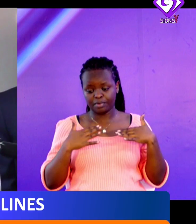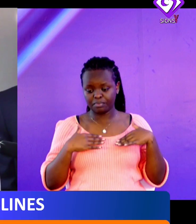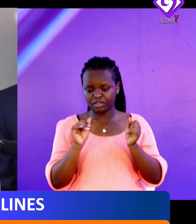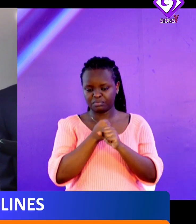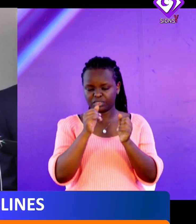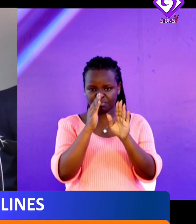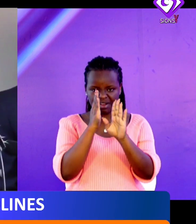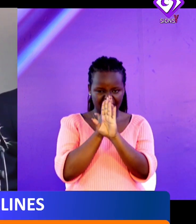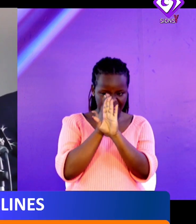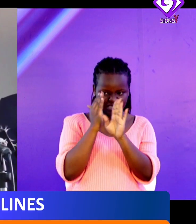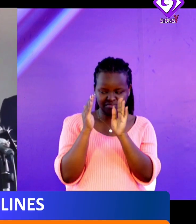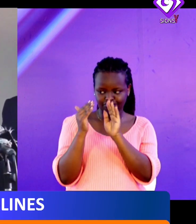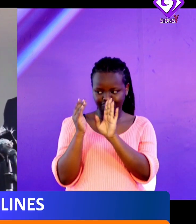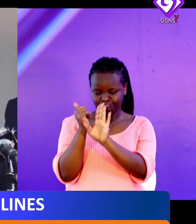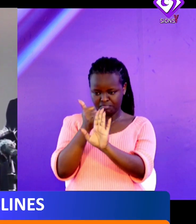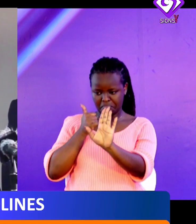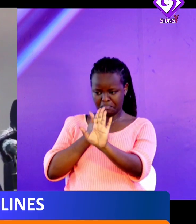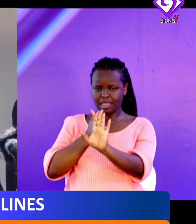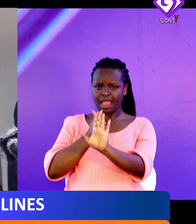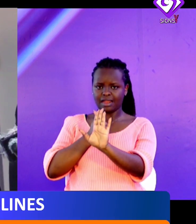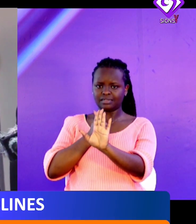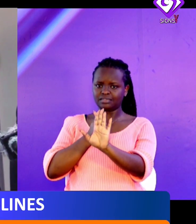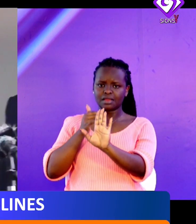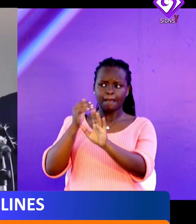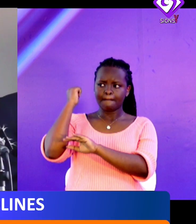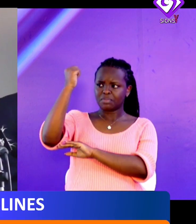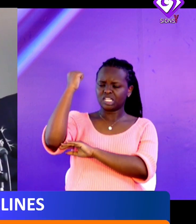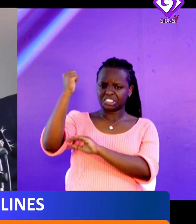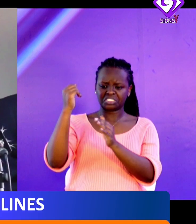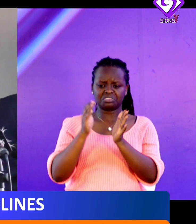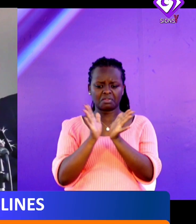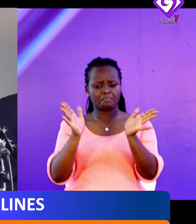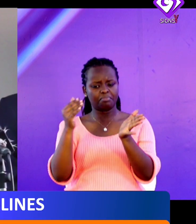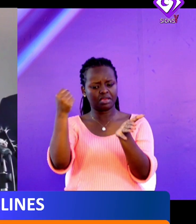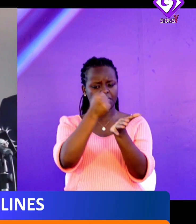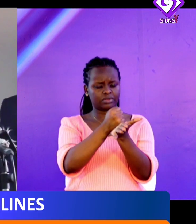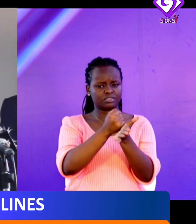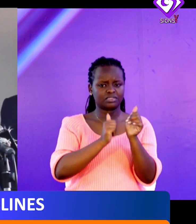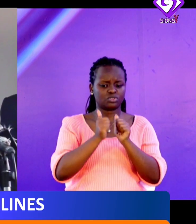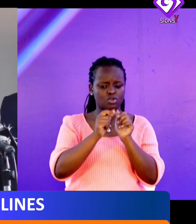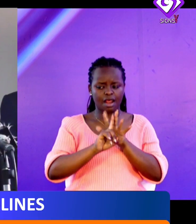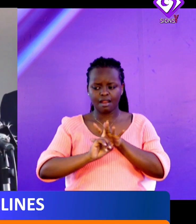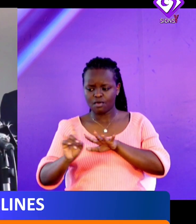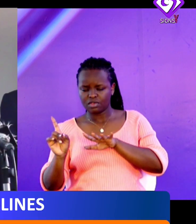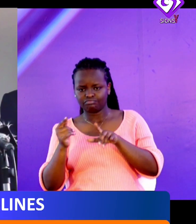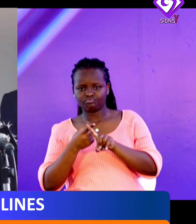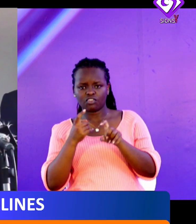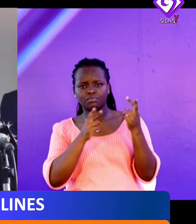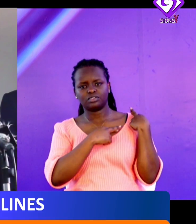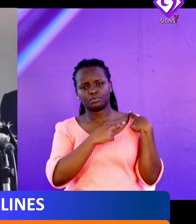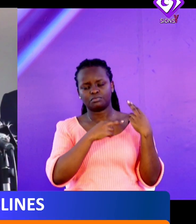behind politics or behind public appointments to run away from responsibility of the things that they have.